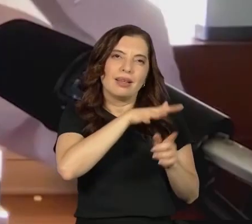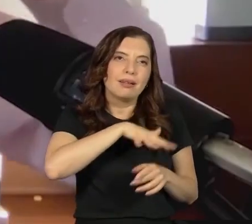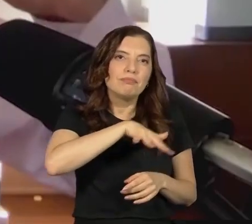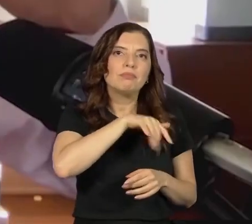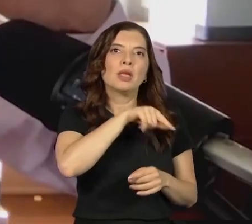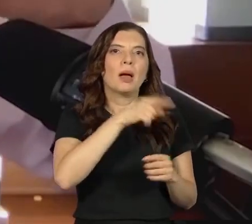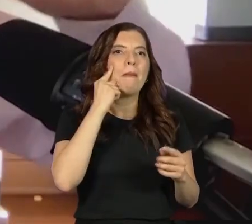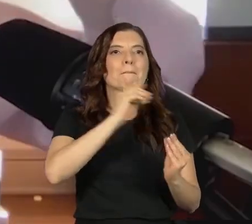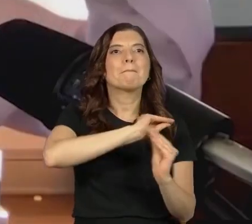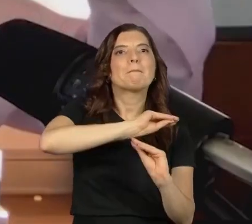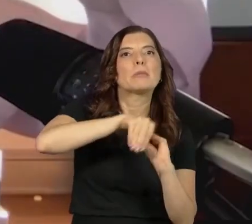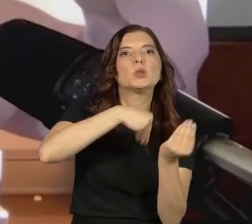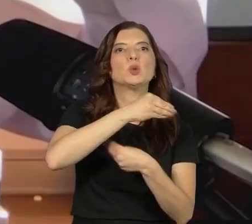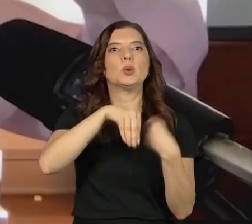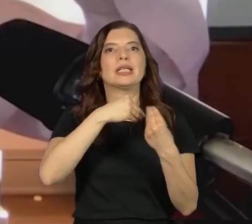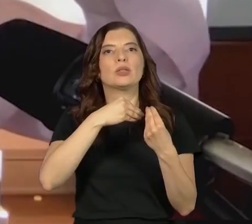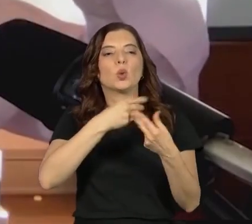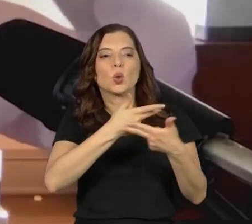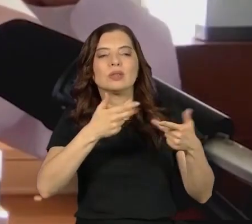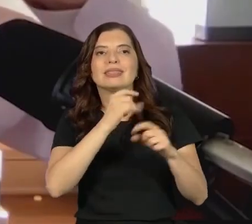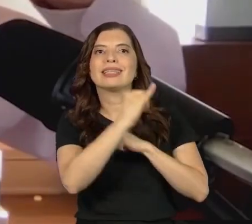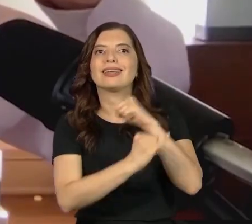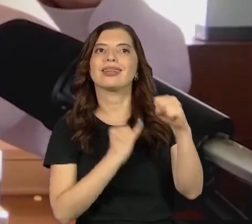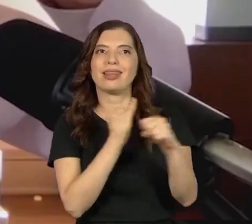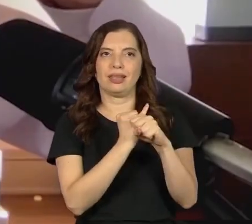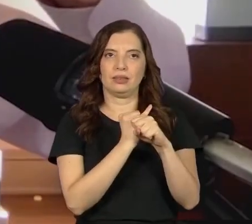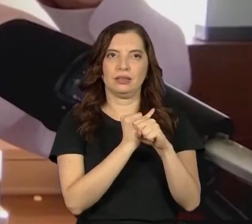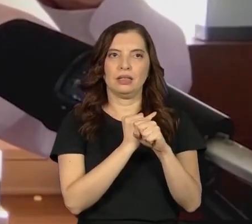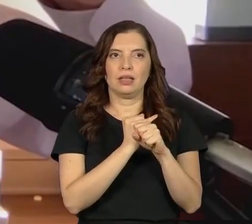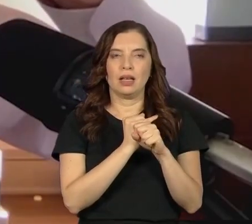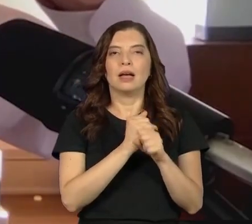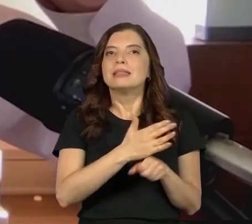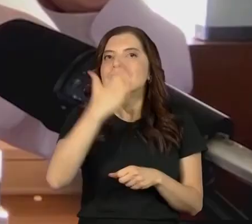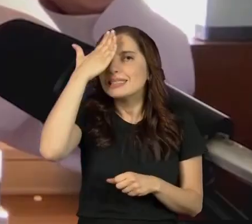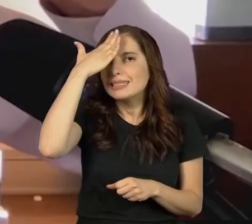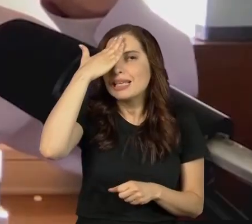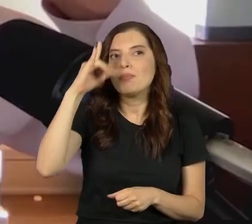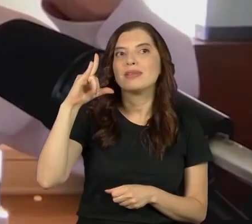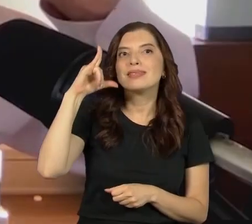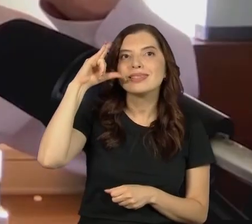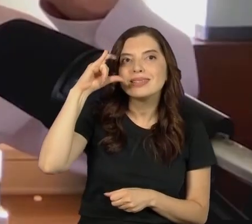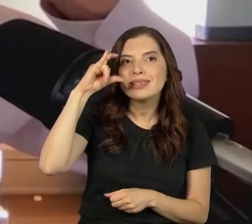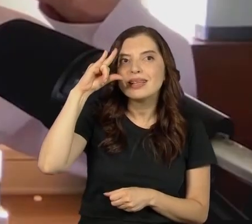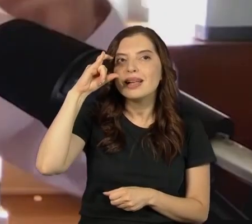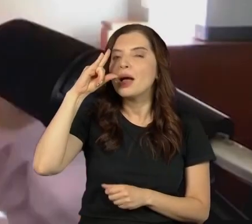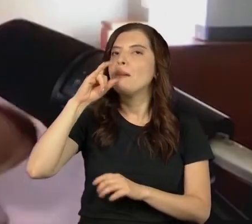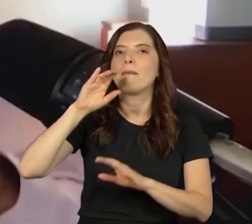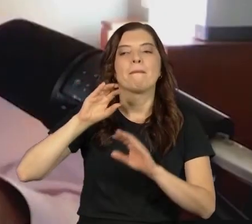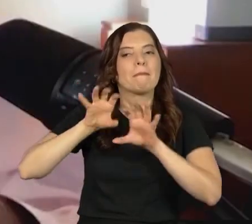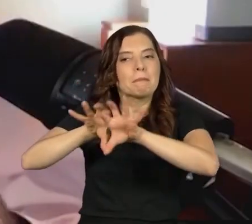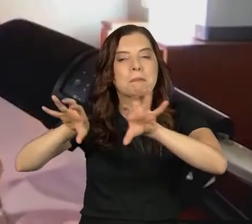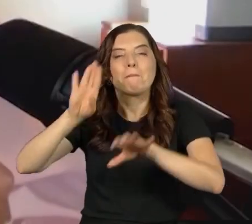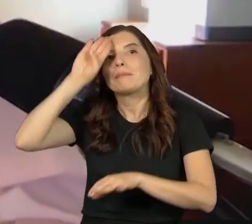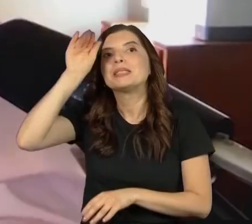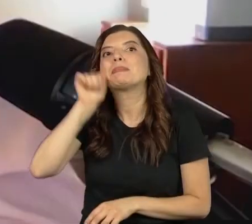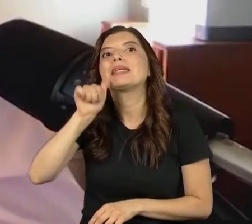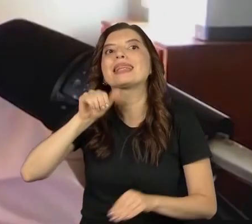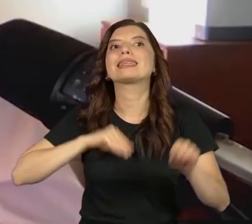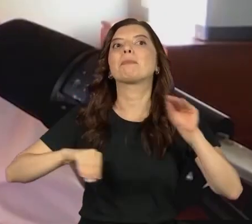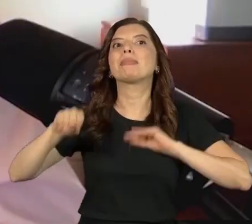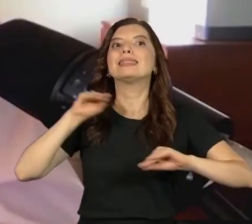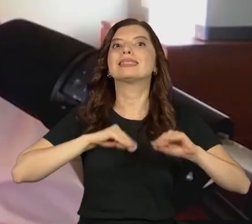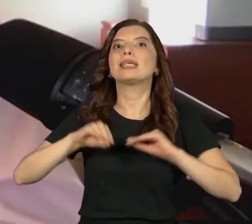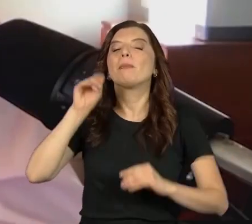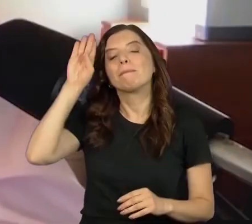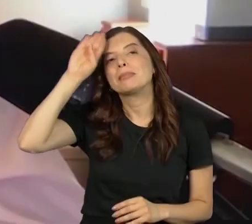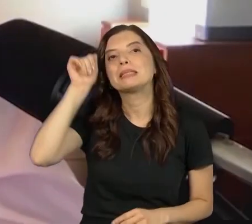the platforms, everything they do electronically, even if Instagram is what's causing depression for girls. And they say, we're going to blend together